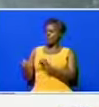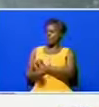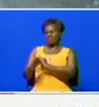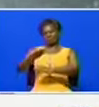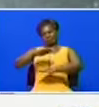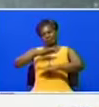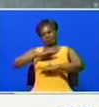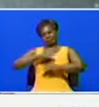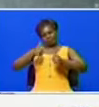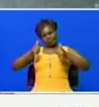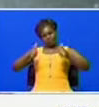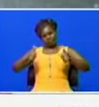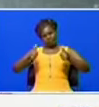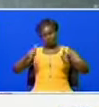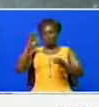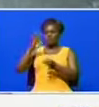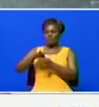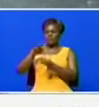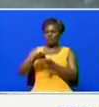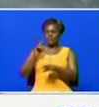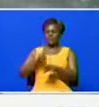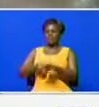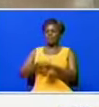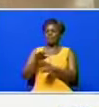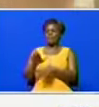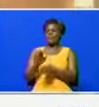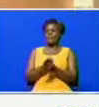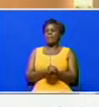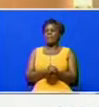kuridhishwa kwake na namna zoezi hilo liliendelea wakati huo.